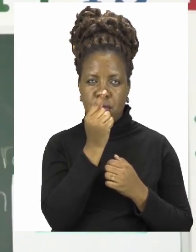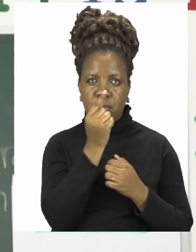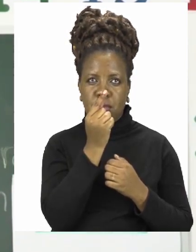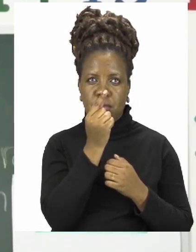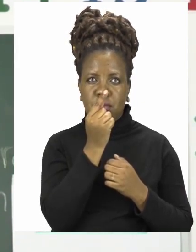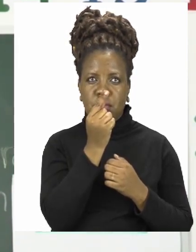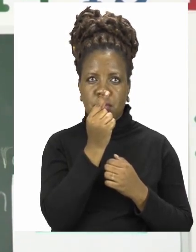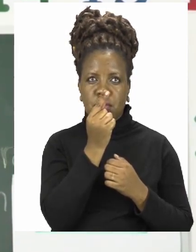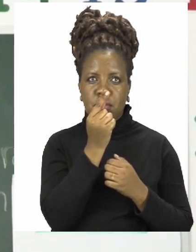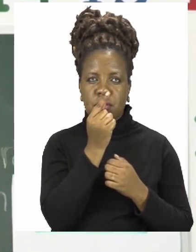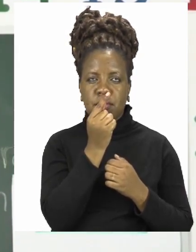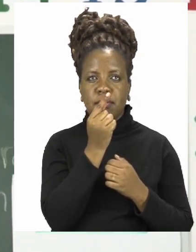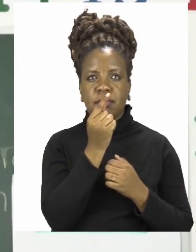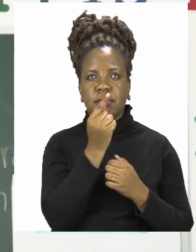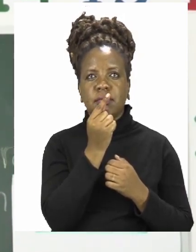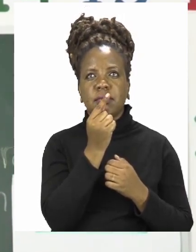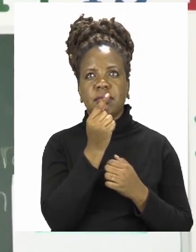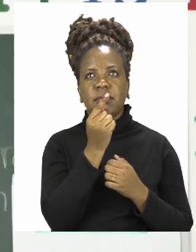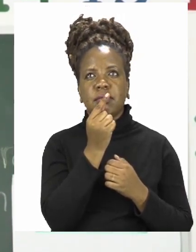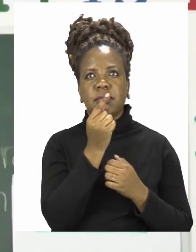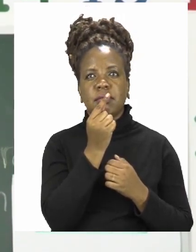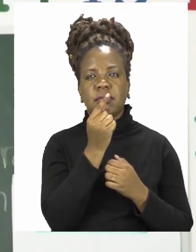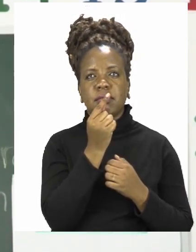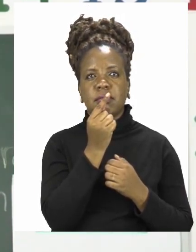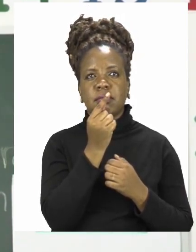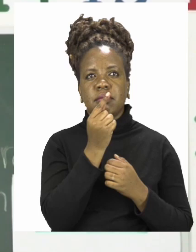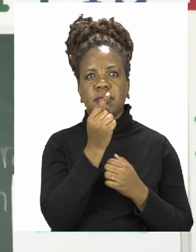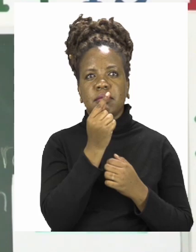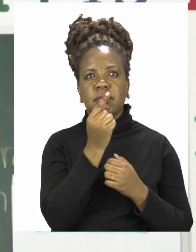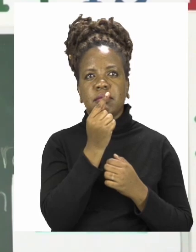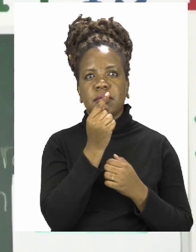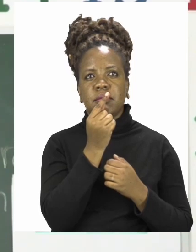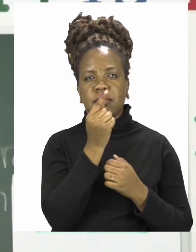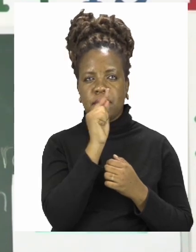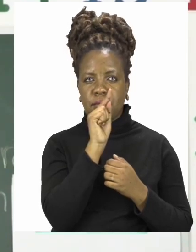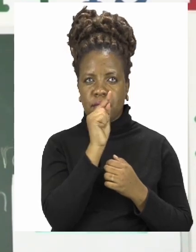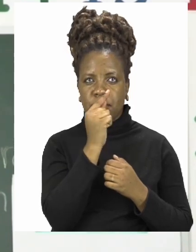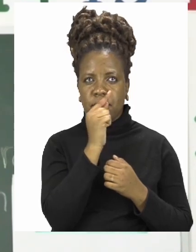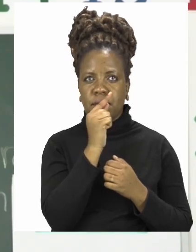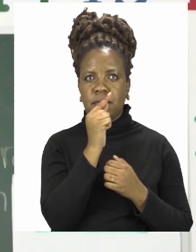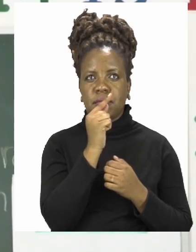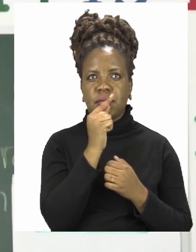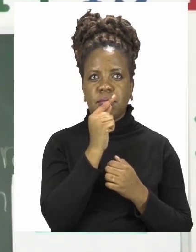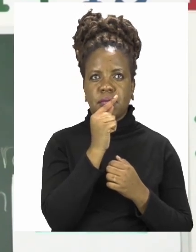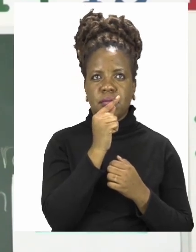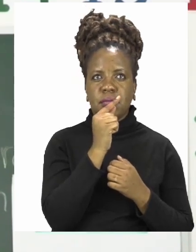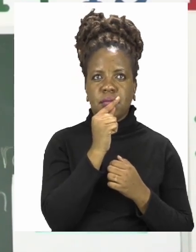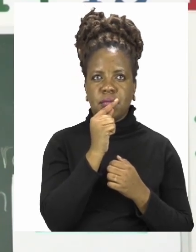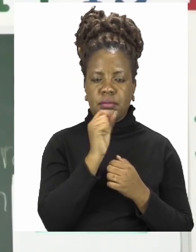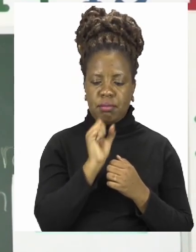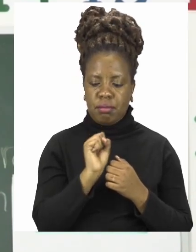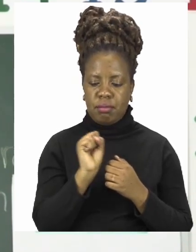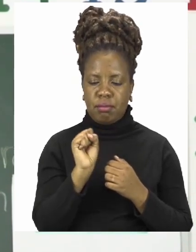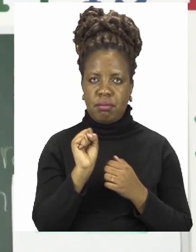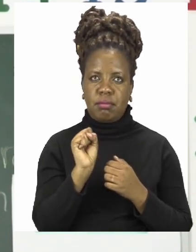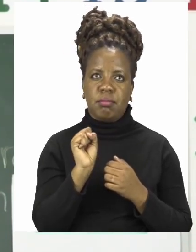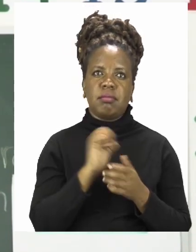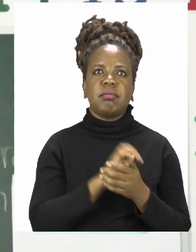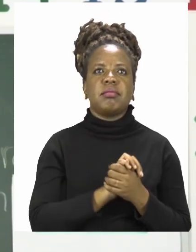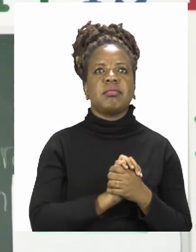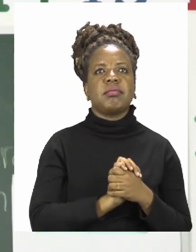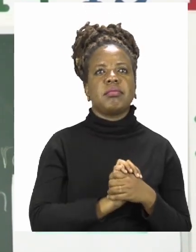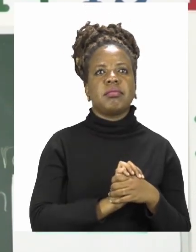into a possessive noun, we need to add our apostrophe and our